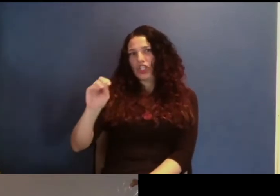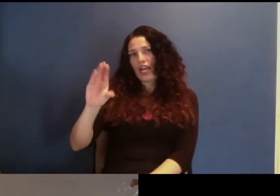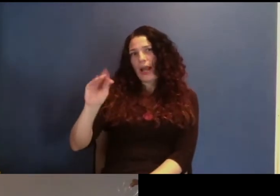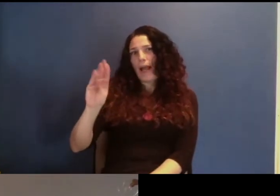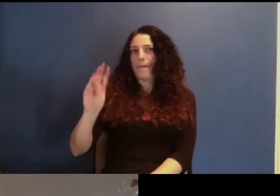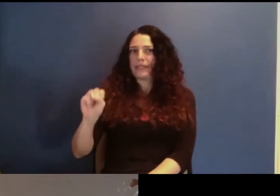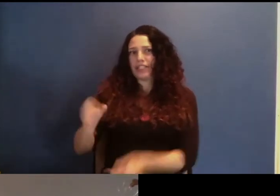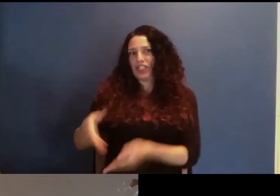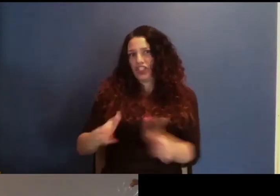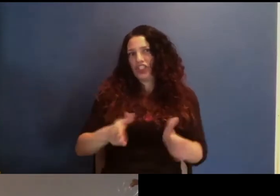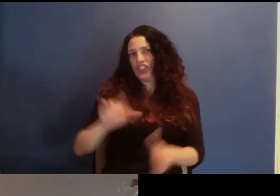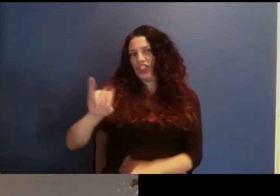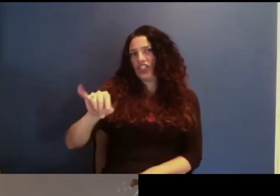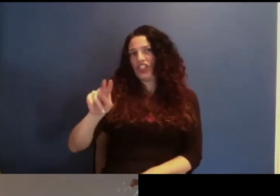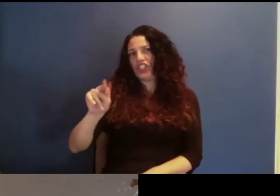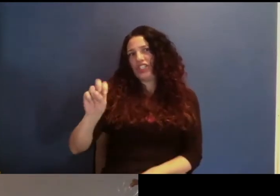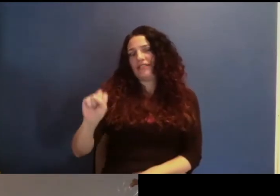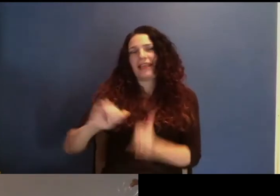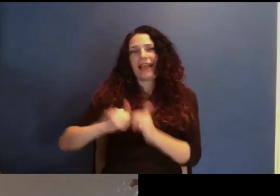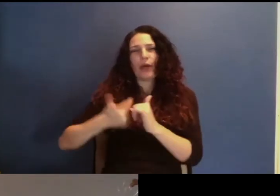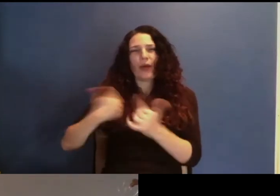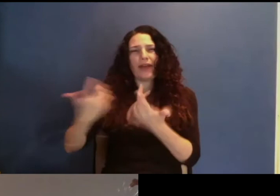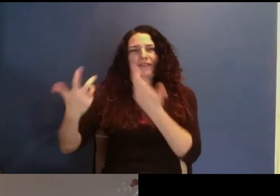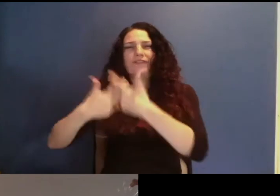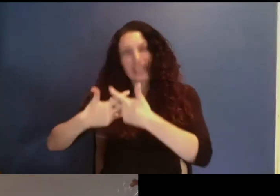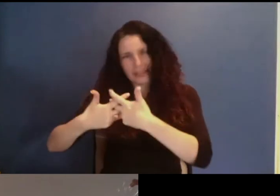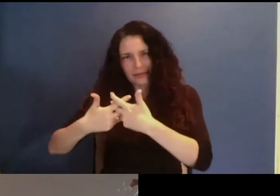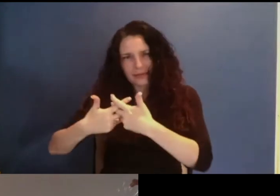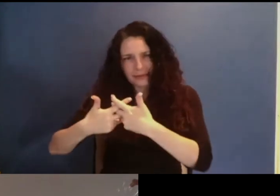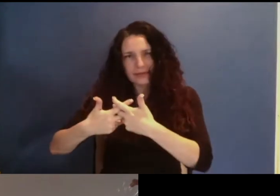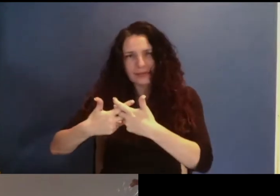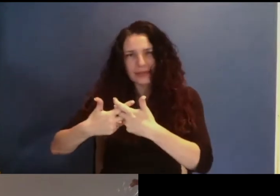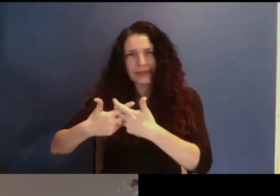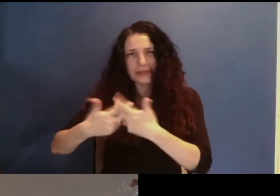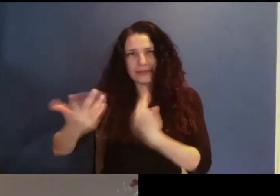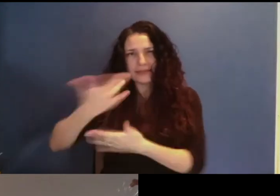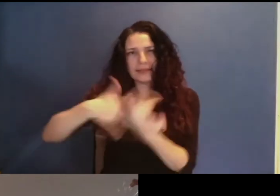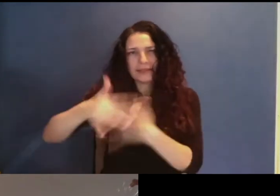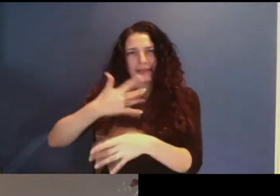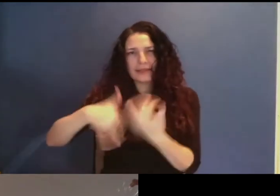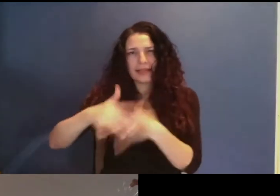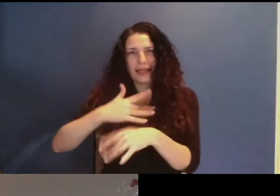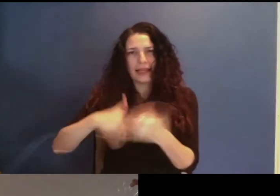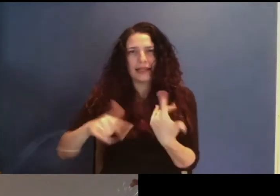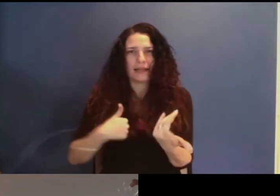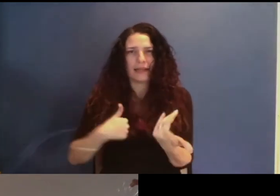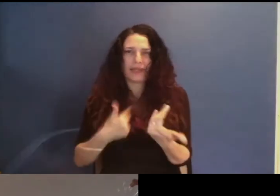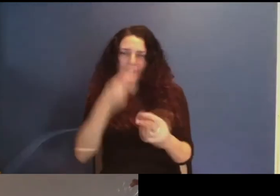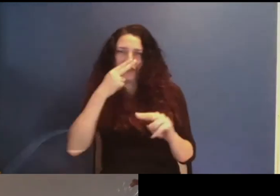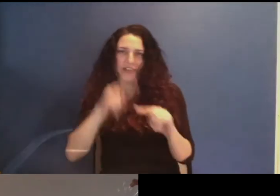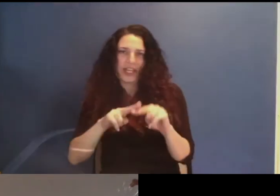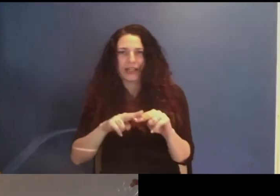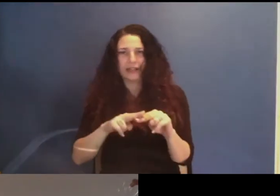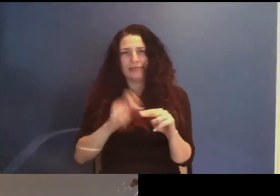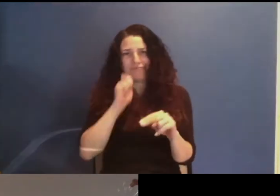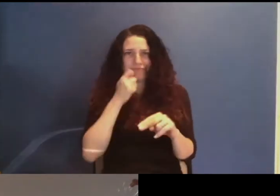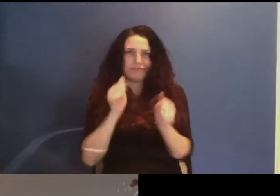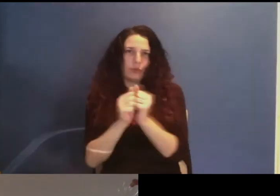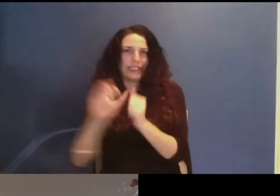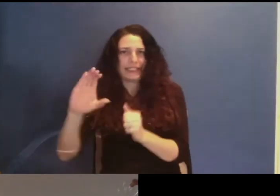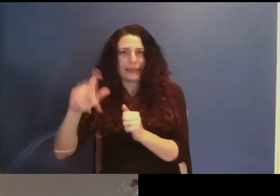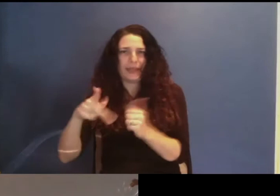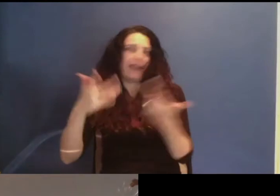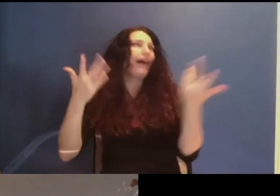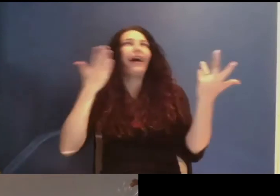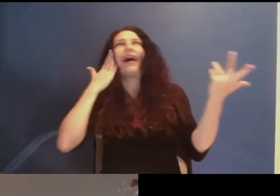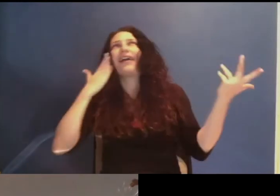so I'm just like the like fun flirty Christine of cerebral palsy. And I don't know, it's interesting. Well, I guess I'll unpack